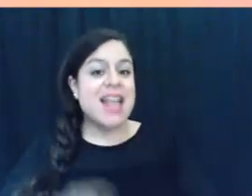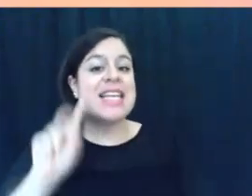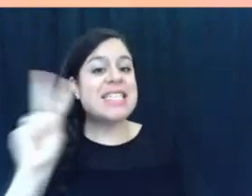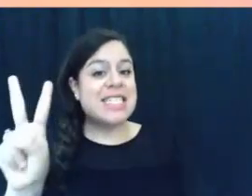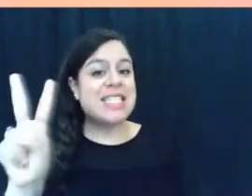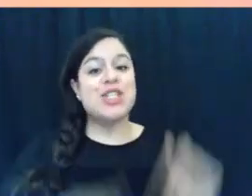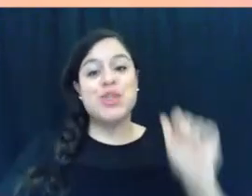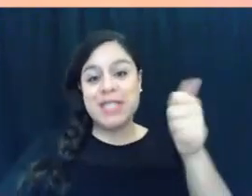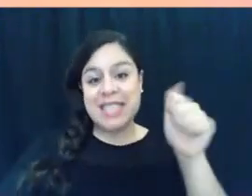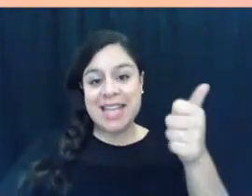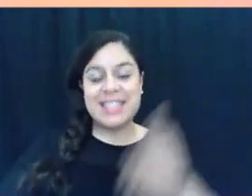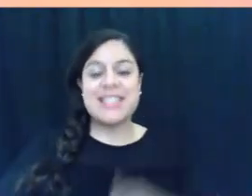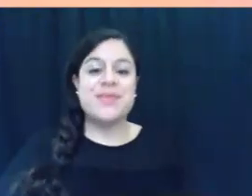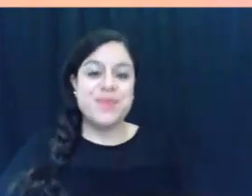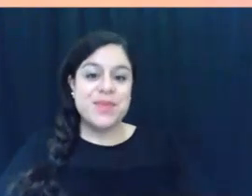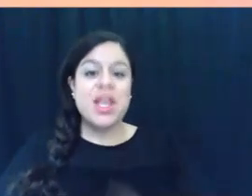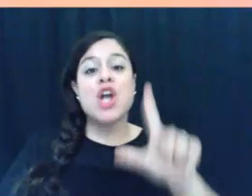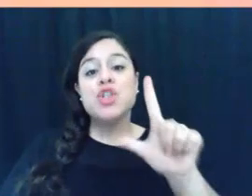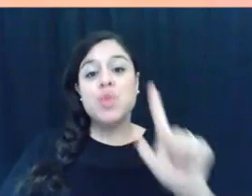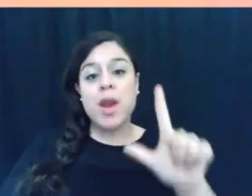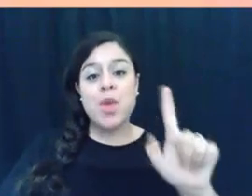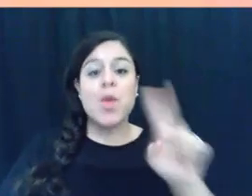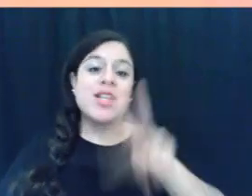That is 210.